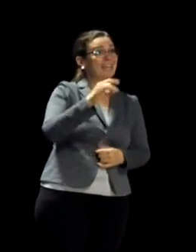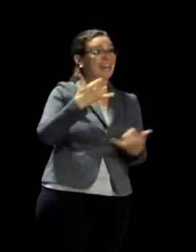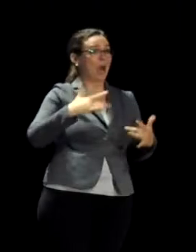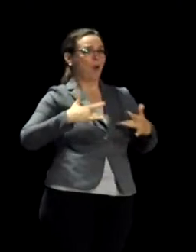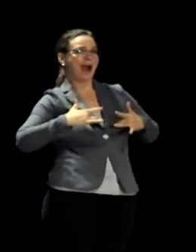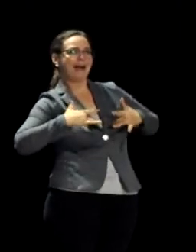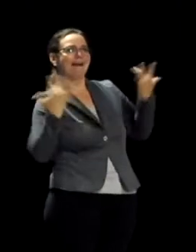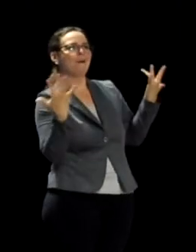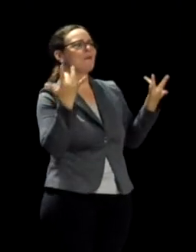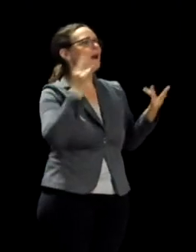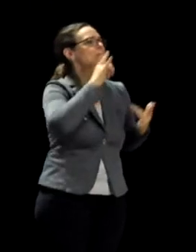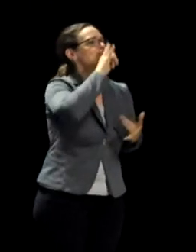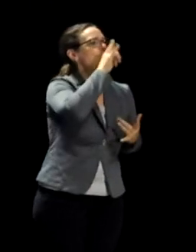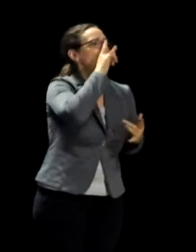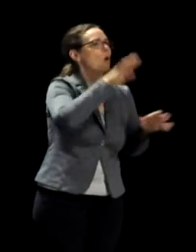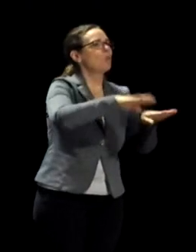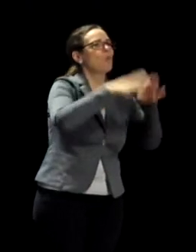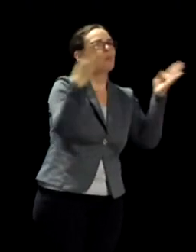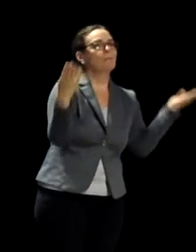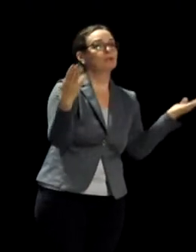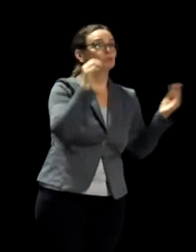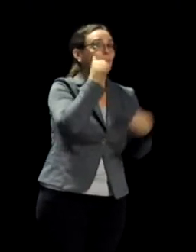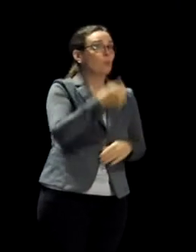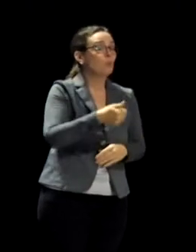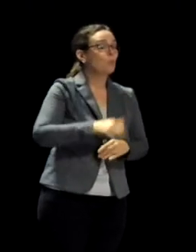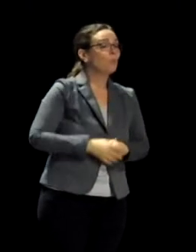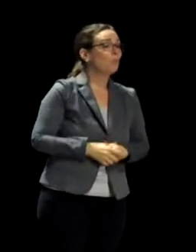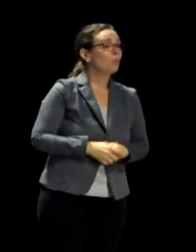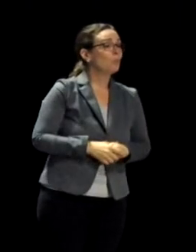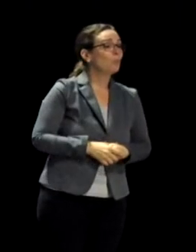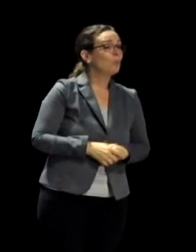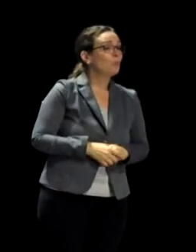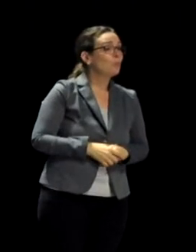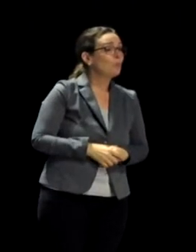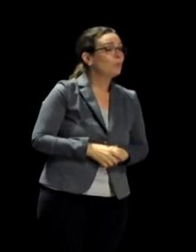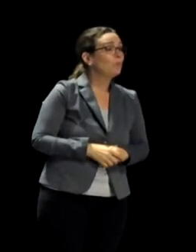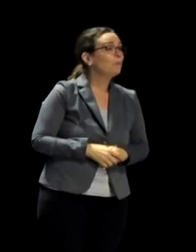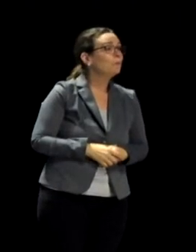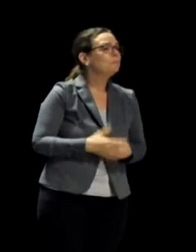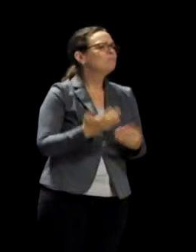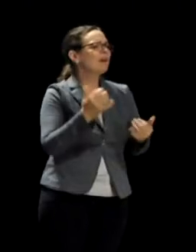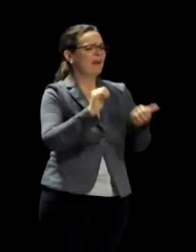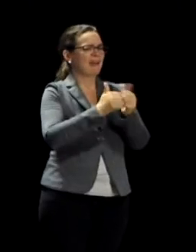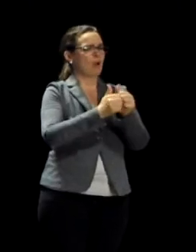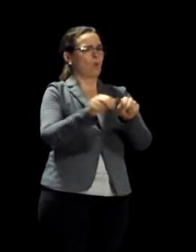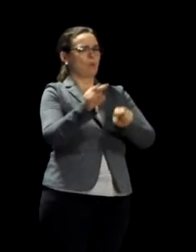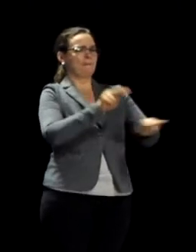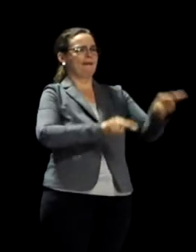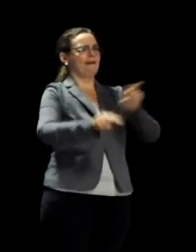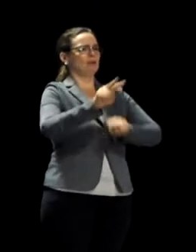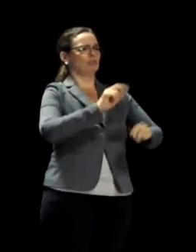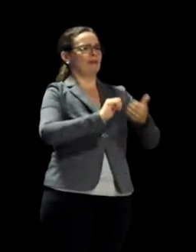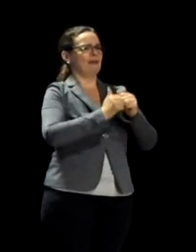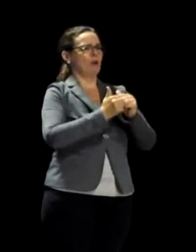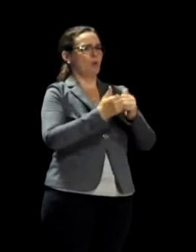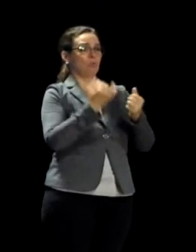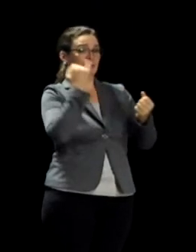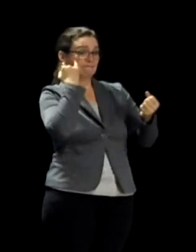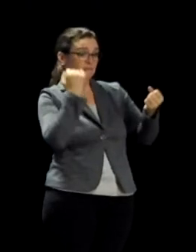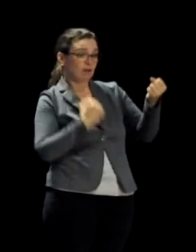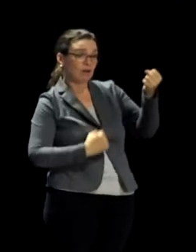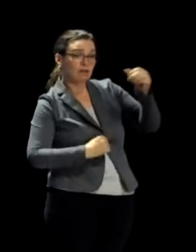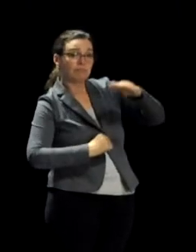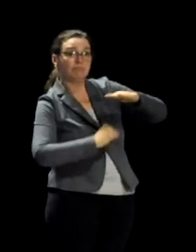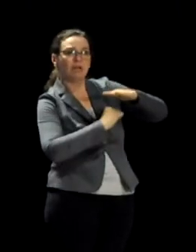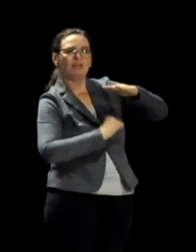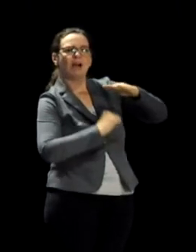attendance restrictions, the 50% capacity restriction that's on the mall when it opens? Pyramid companies. So